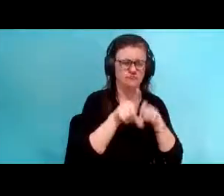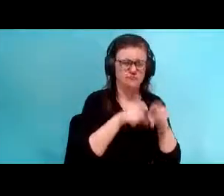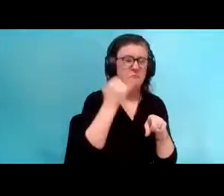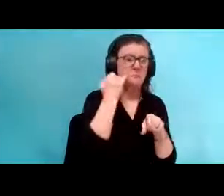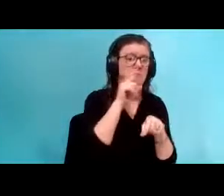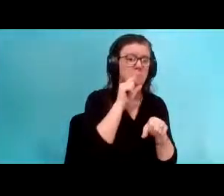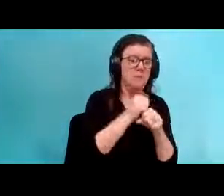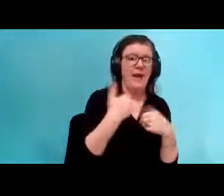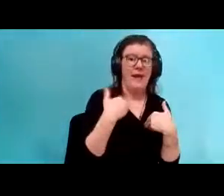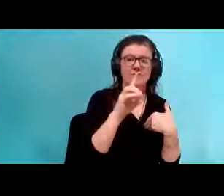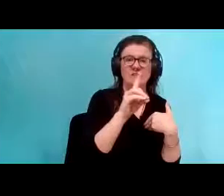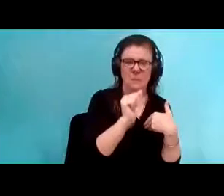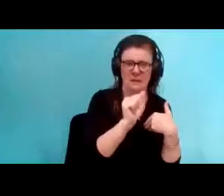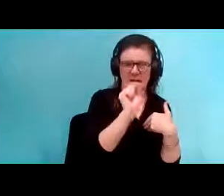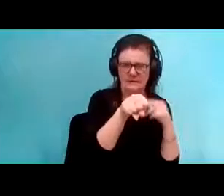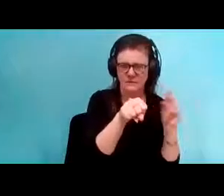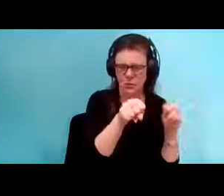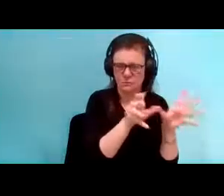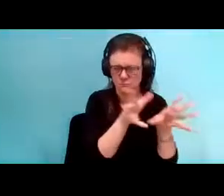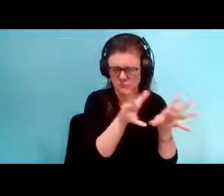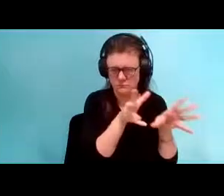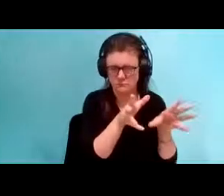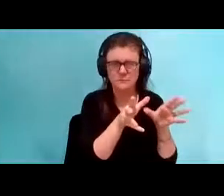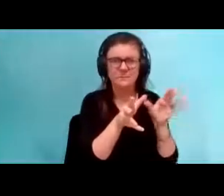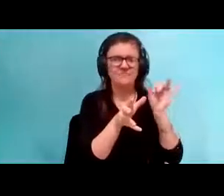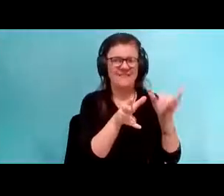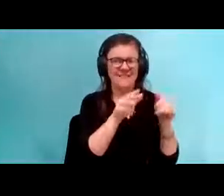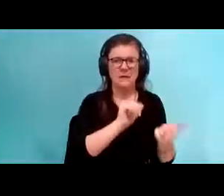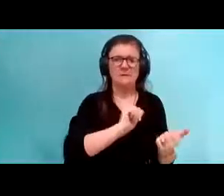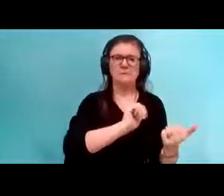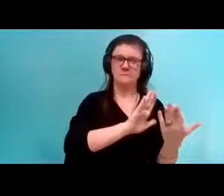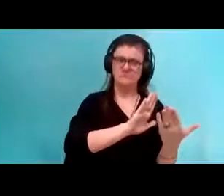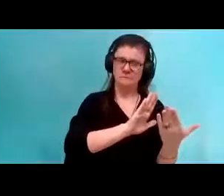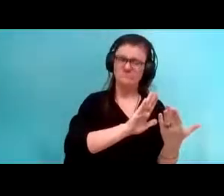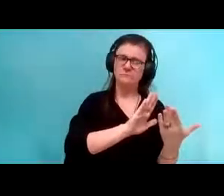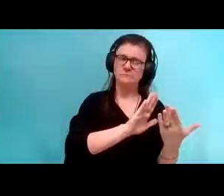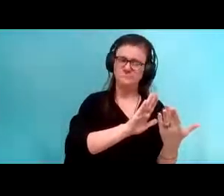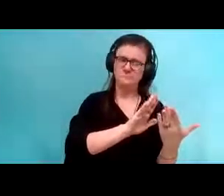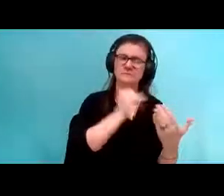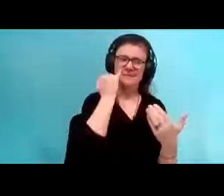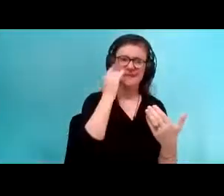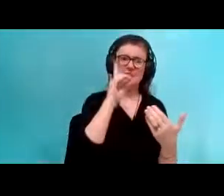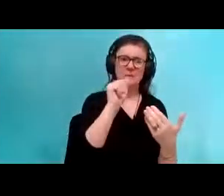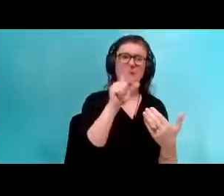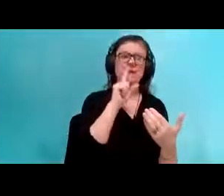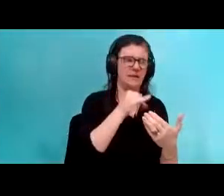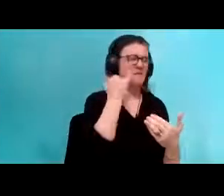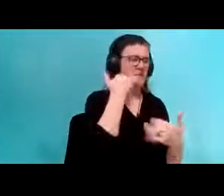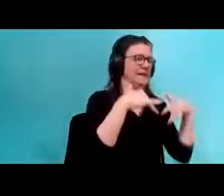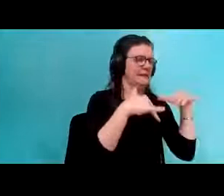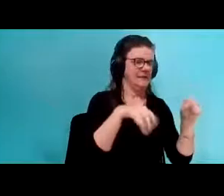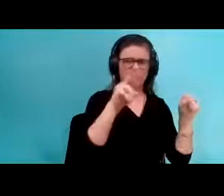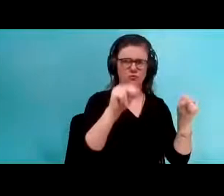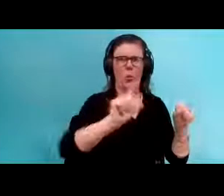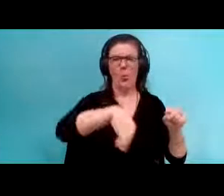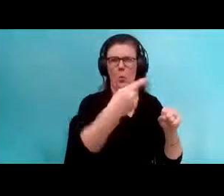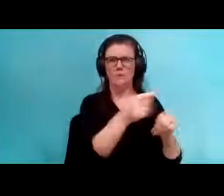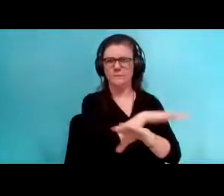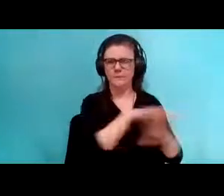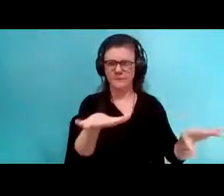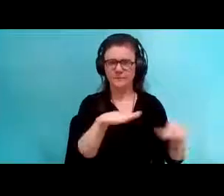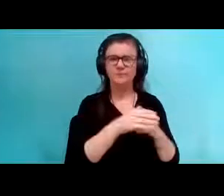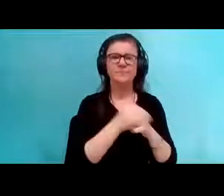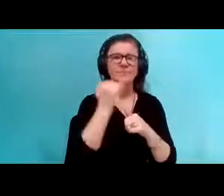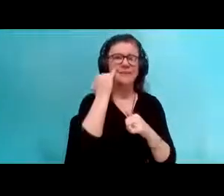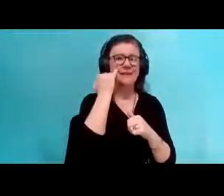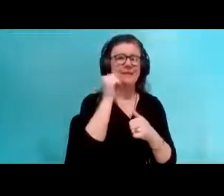disability. Using the Washington Group methodology to categorize those as having a disability on a binary scale. For example, for our first question,